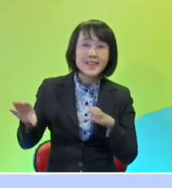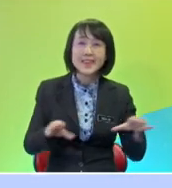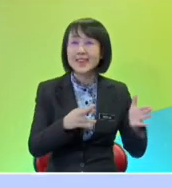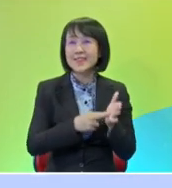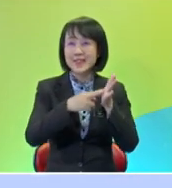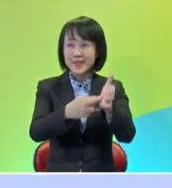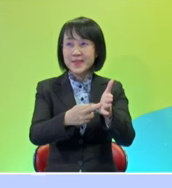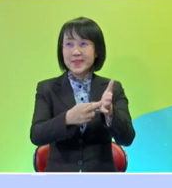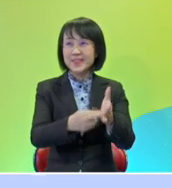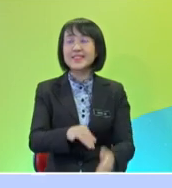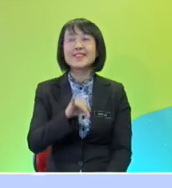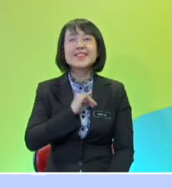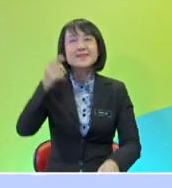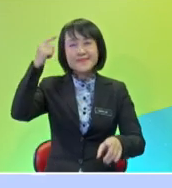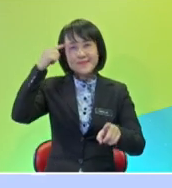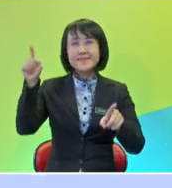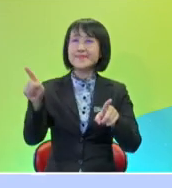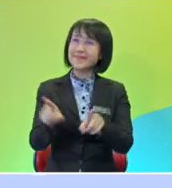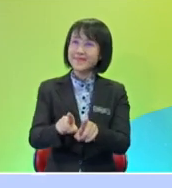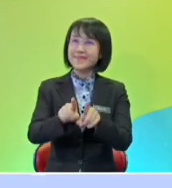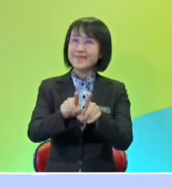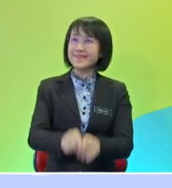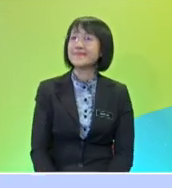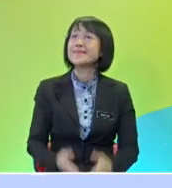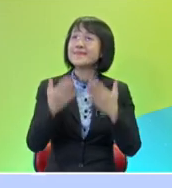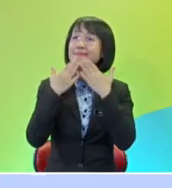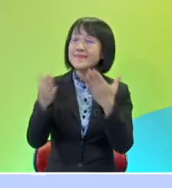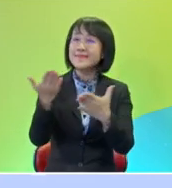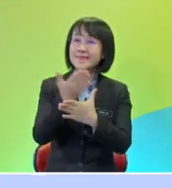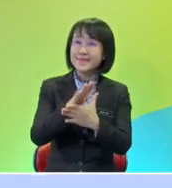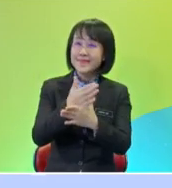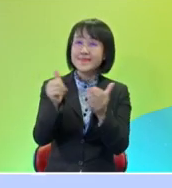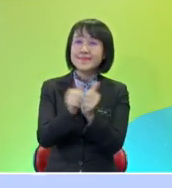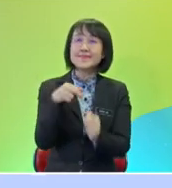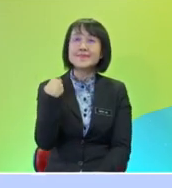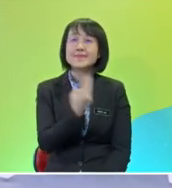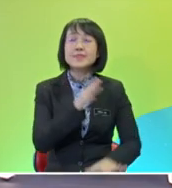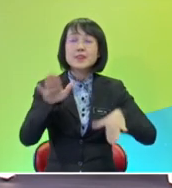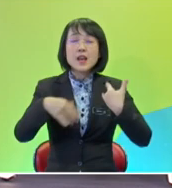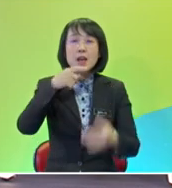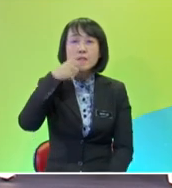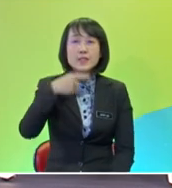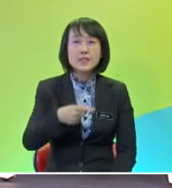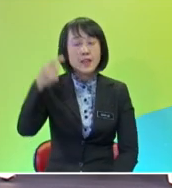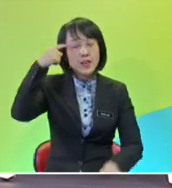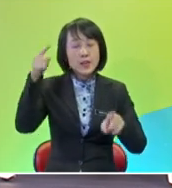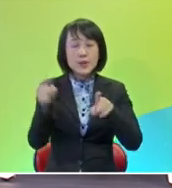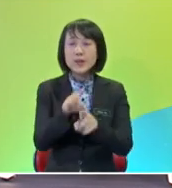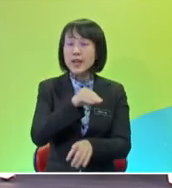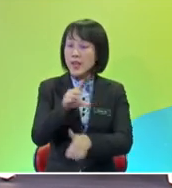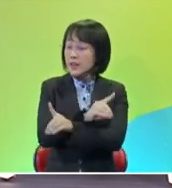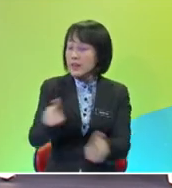definitely agree. Now, teacher, thank you for sharing with us how to say you disagree and agree